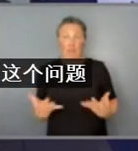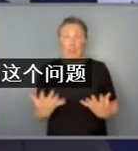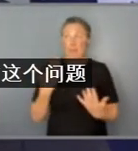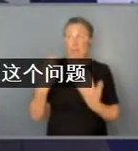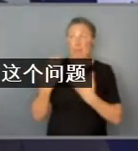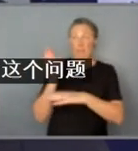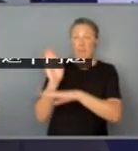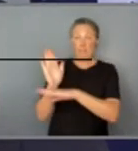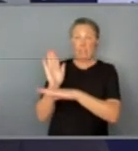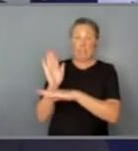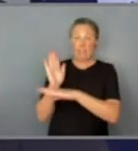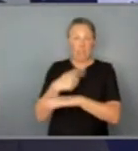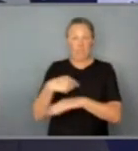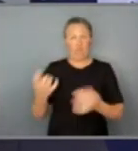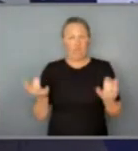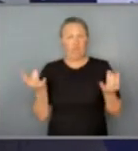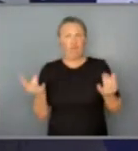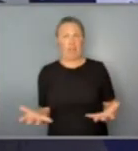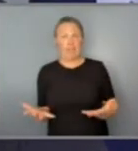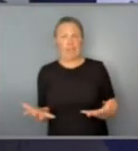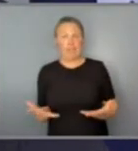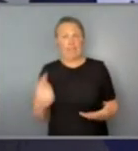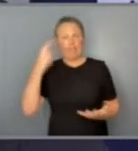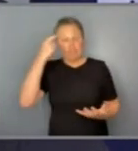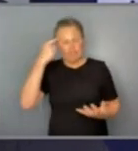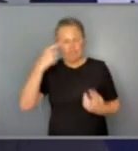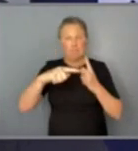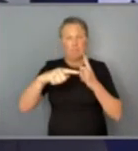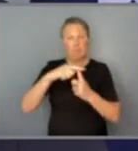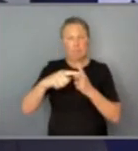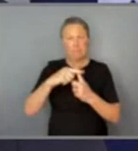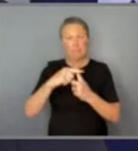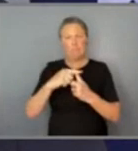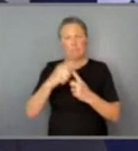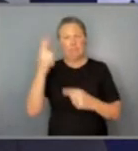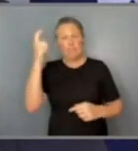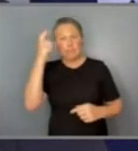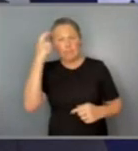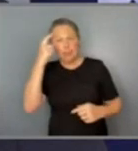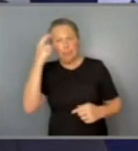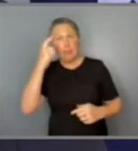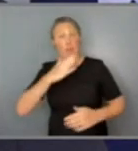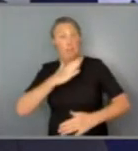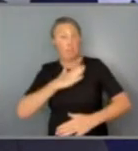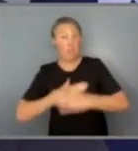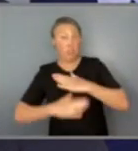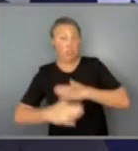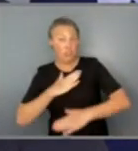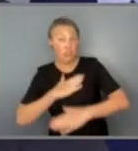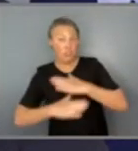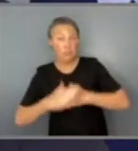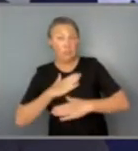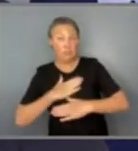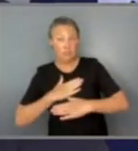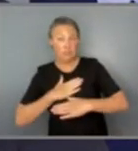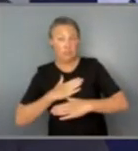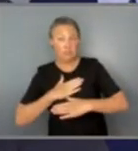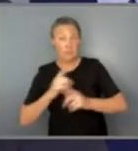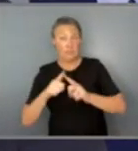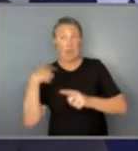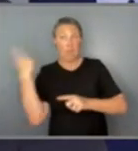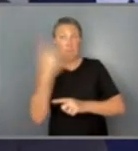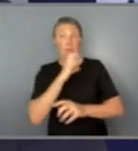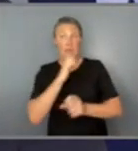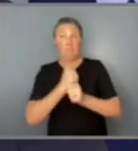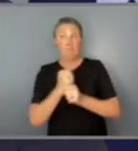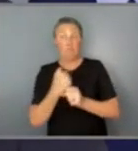world. And if we stick together and work together, as indeed was the spirit of the meeting of Premiers, Chief Ministers and I today, then I think that enables